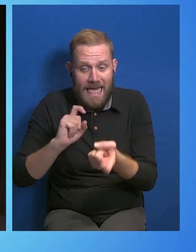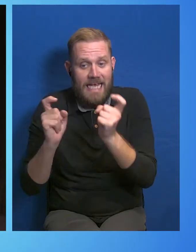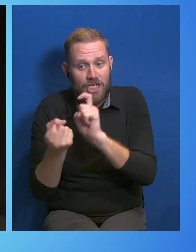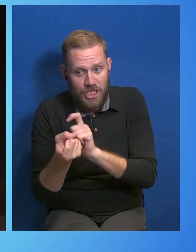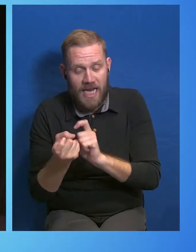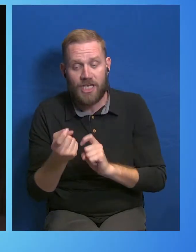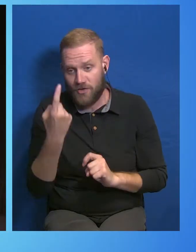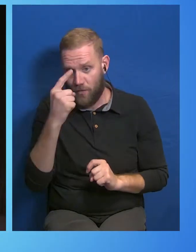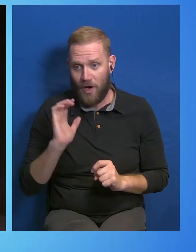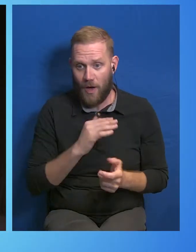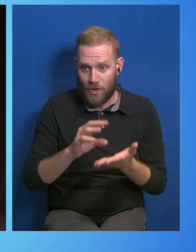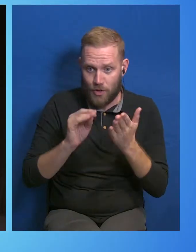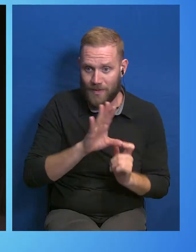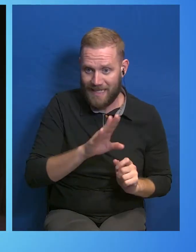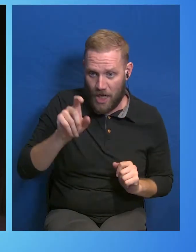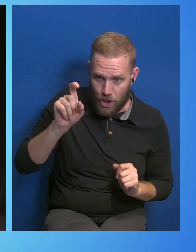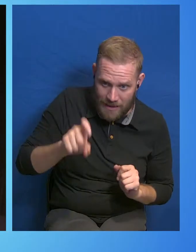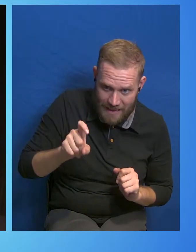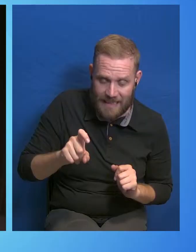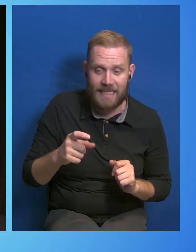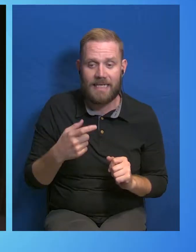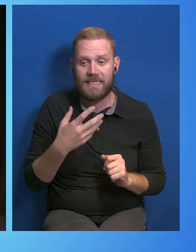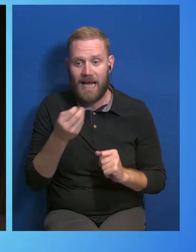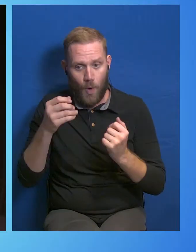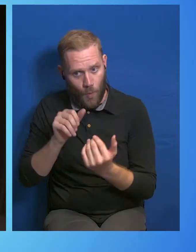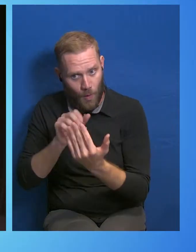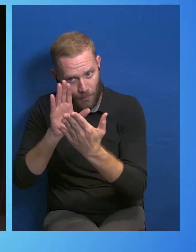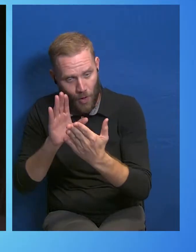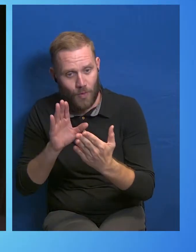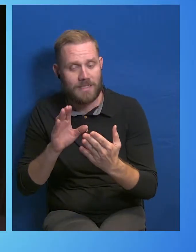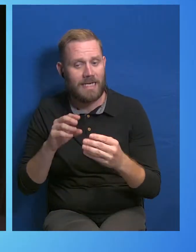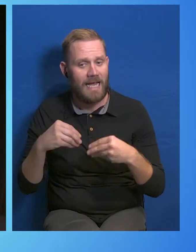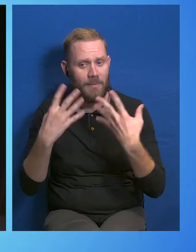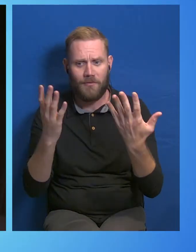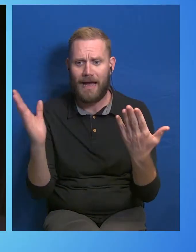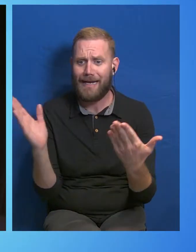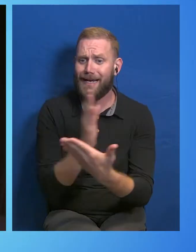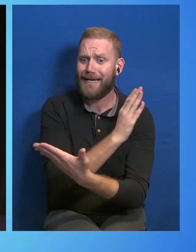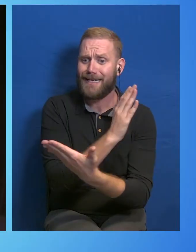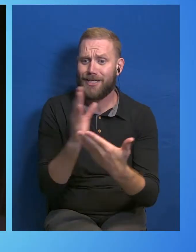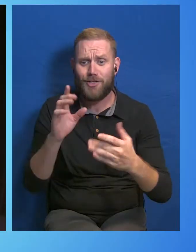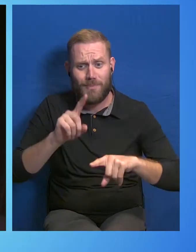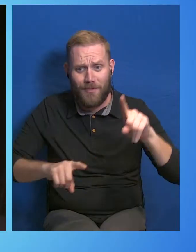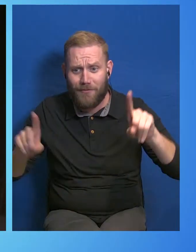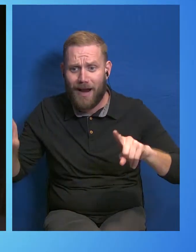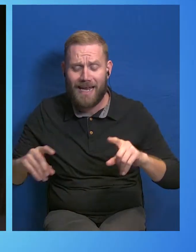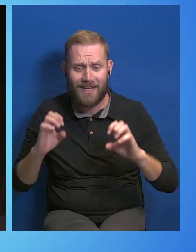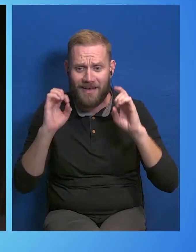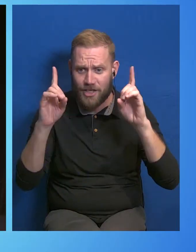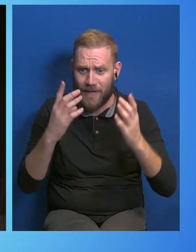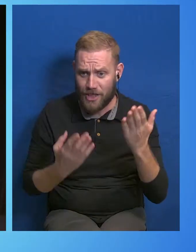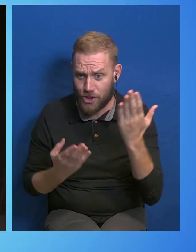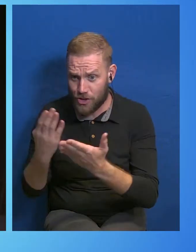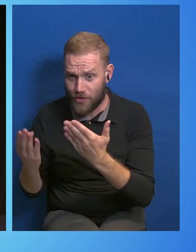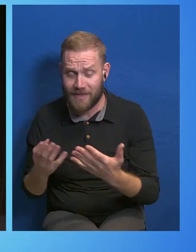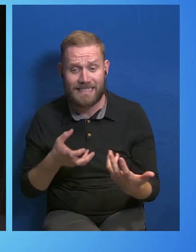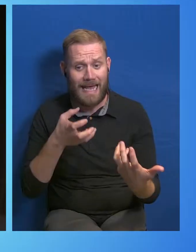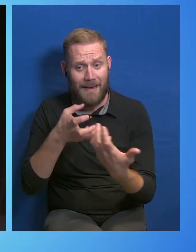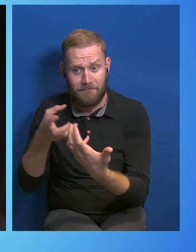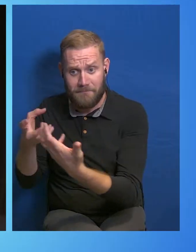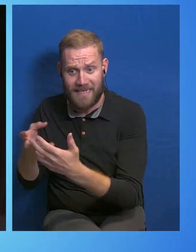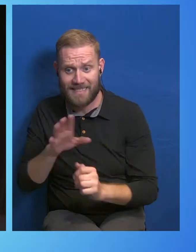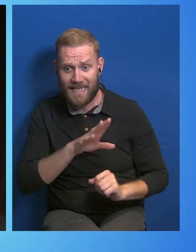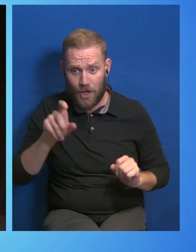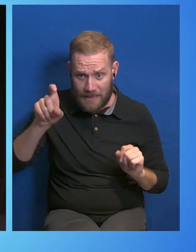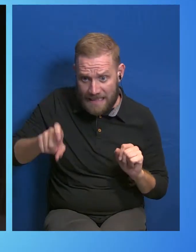changing student needs and providing a continuum of educational services that meets those individual